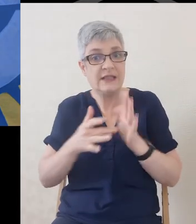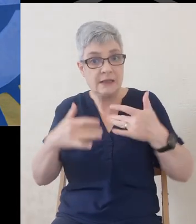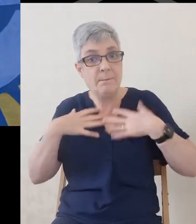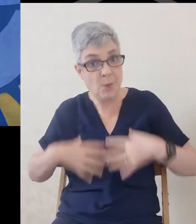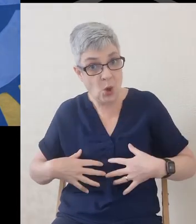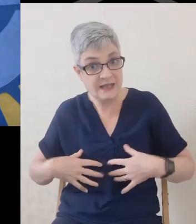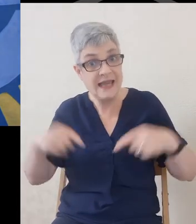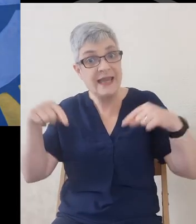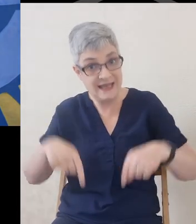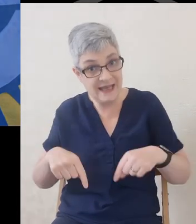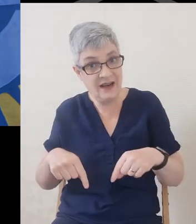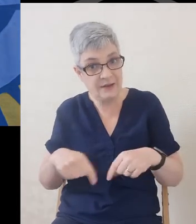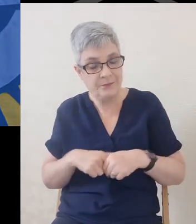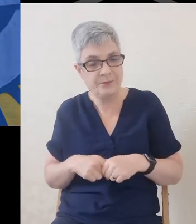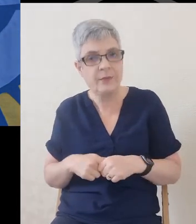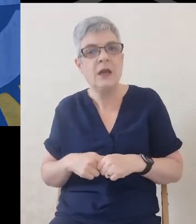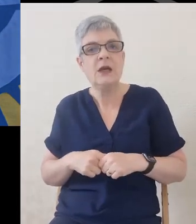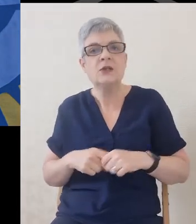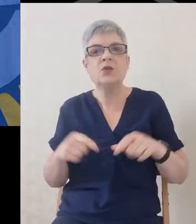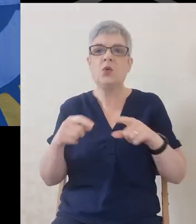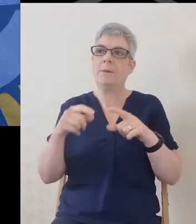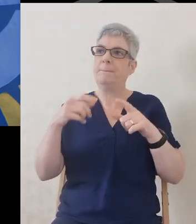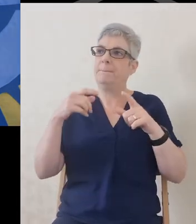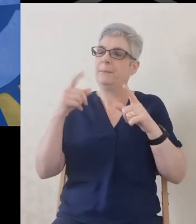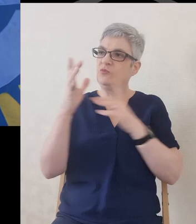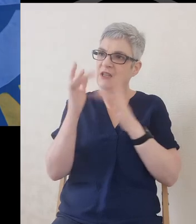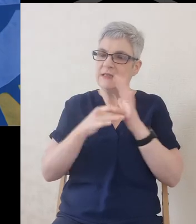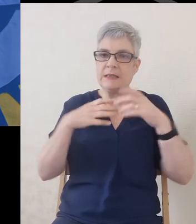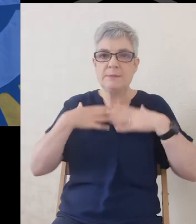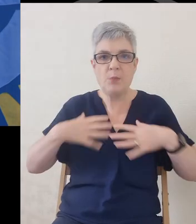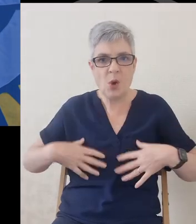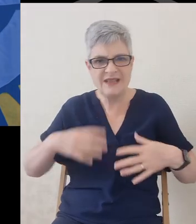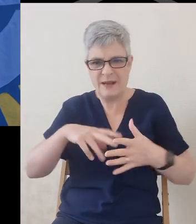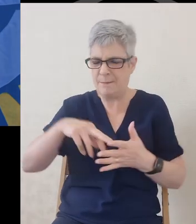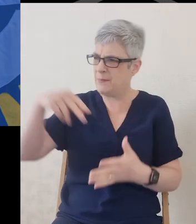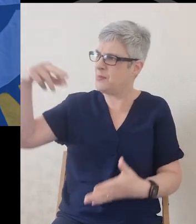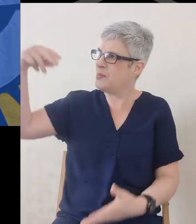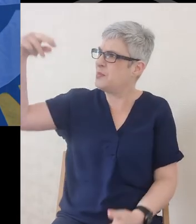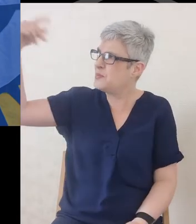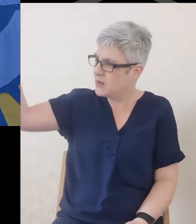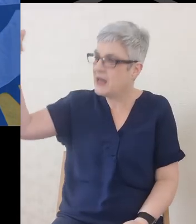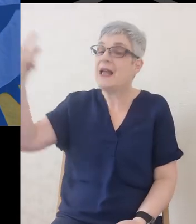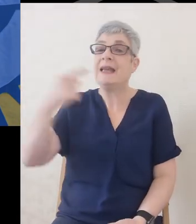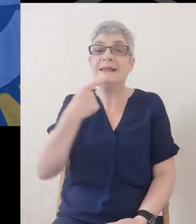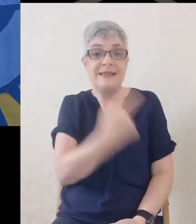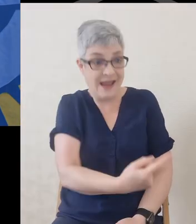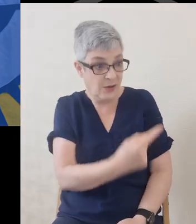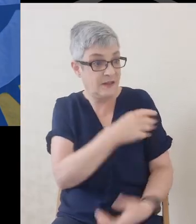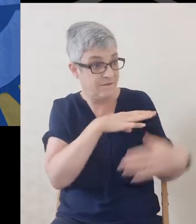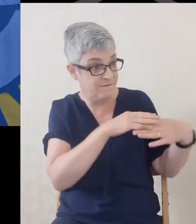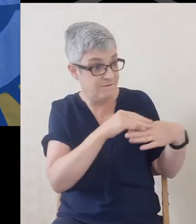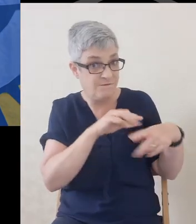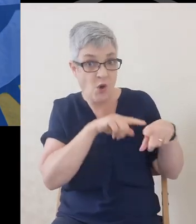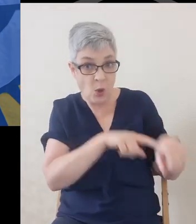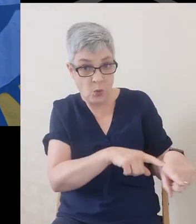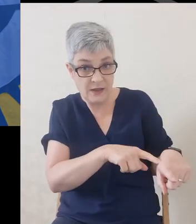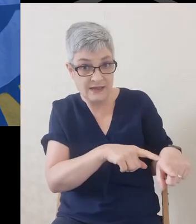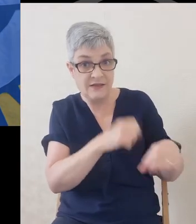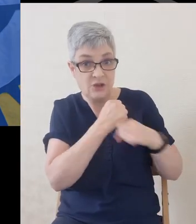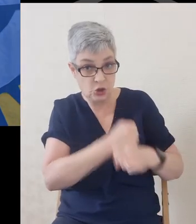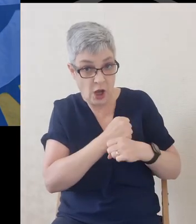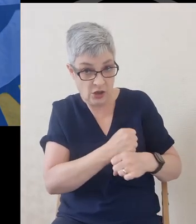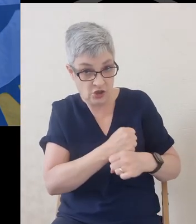in his body, Jesus takes his leave, he says to his followers, he says to the church, you continue this